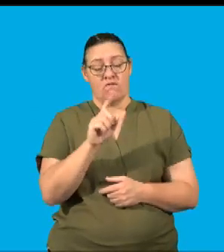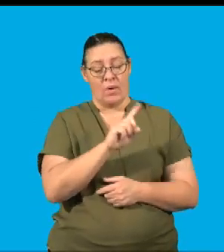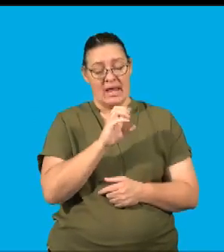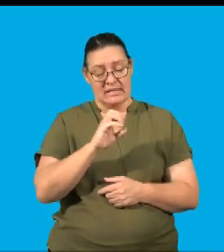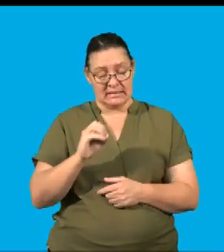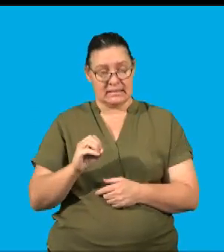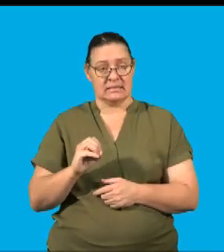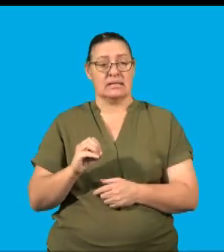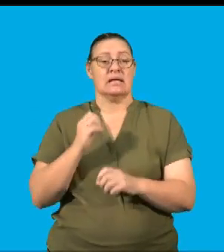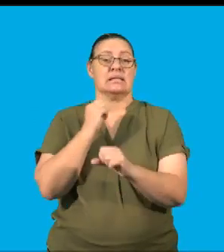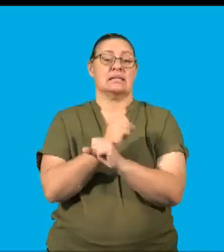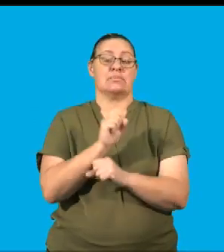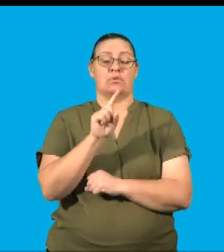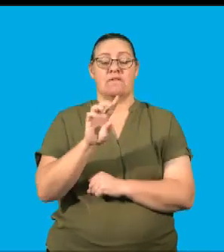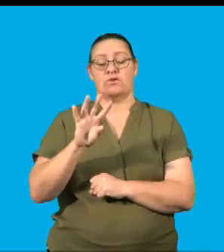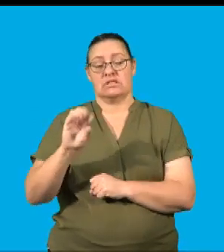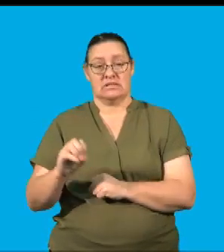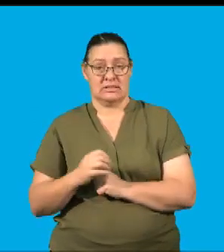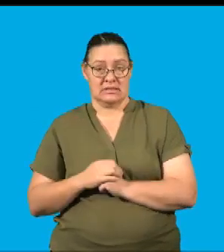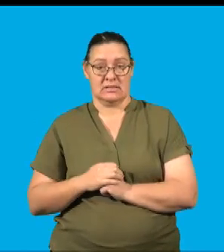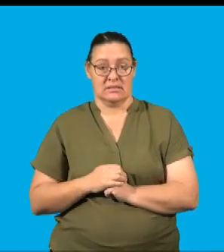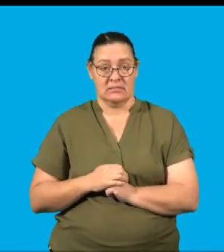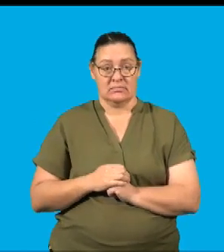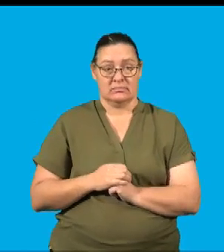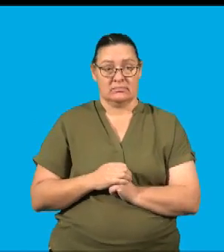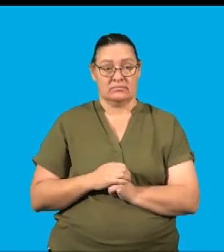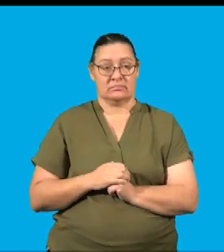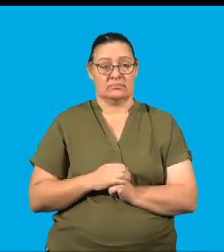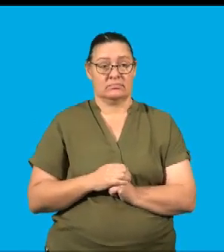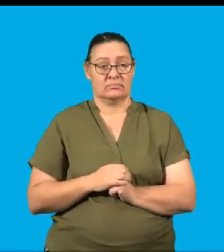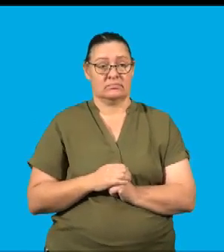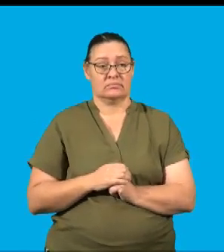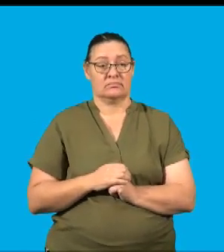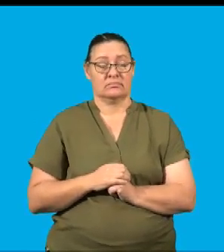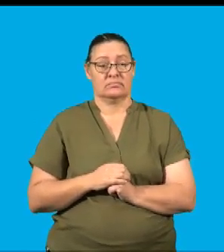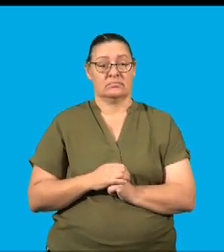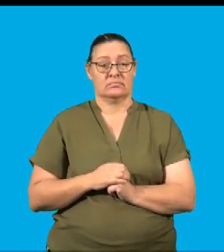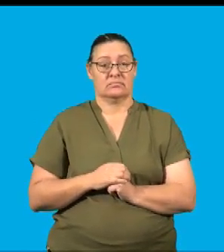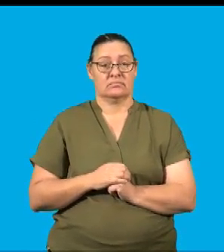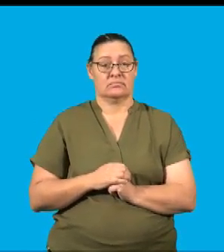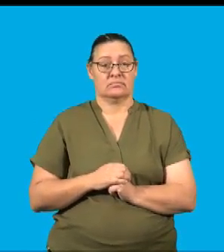over 100. And then you multiply by the number of people, which is